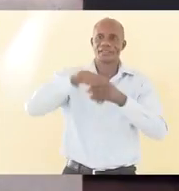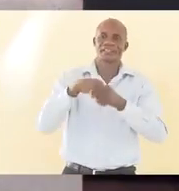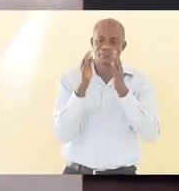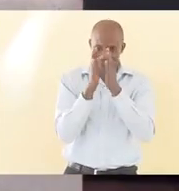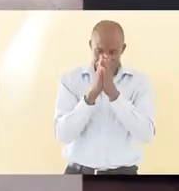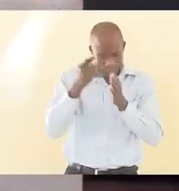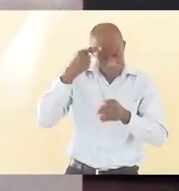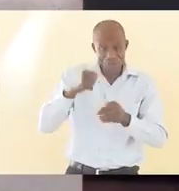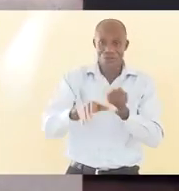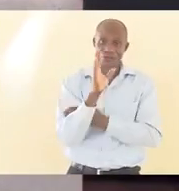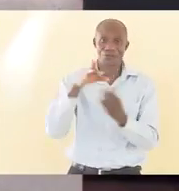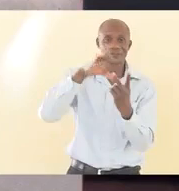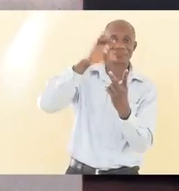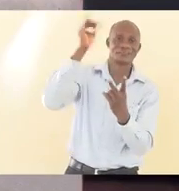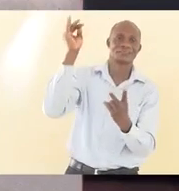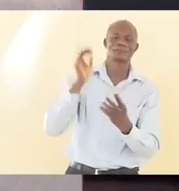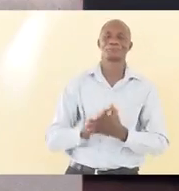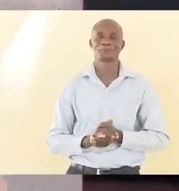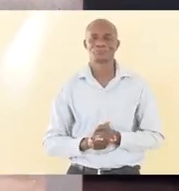praying. Yes. For God's choice.